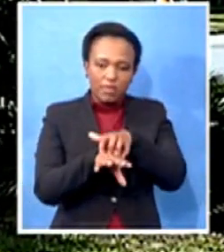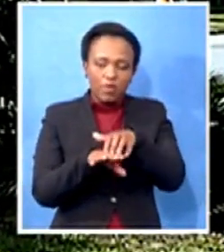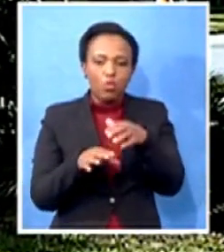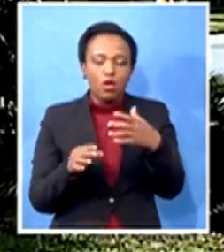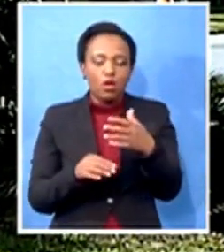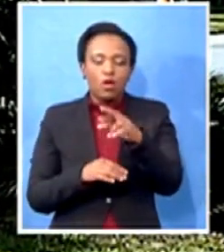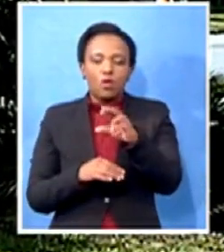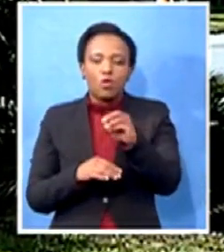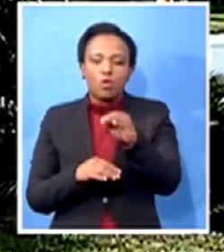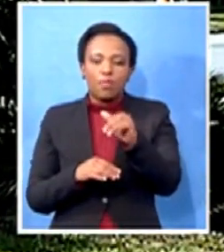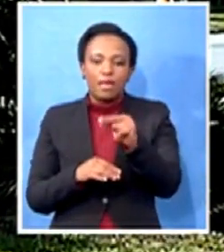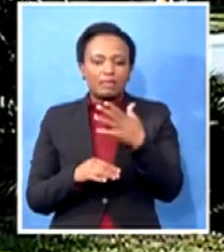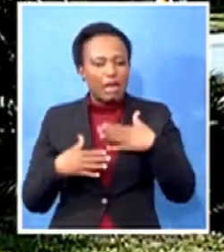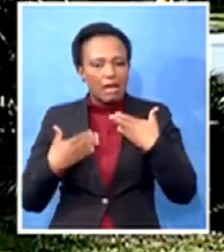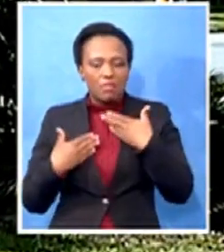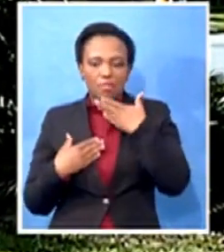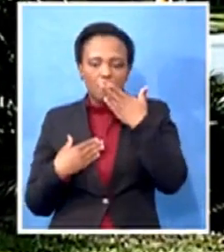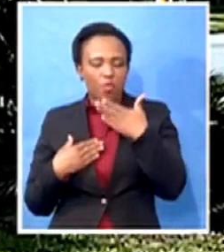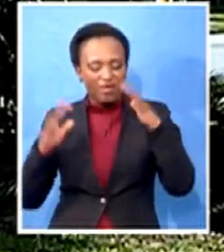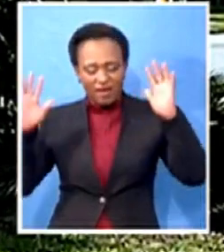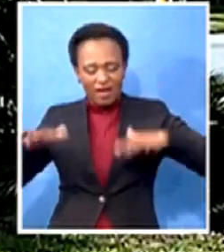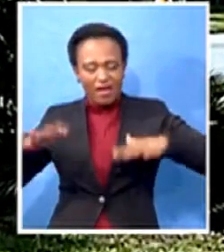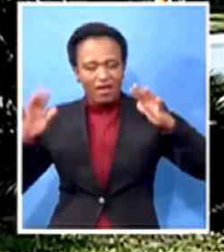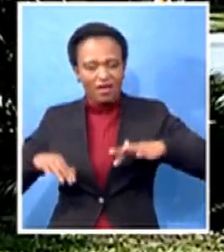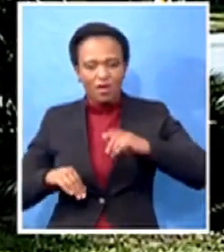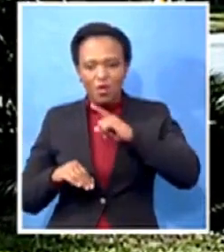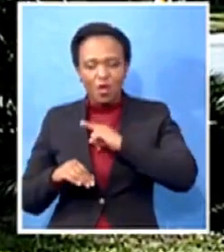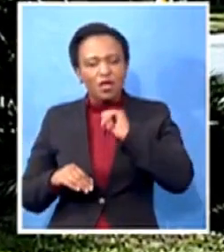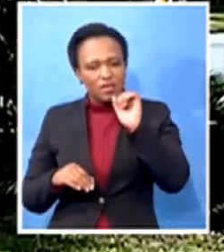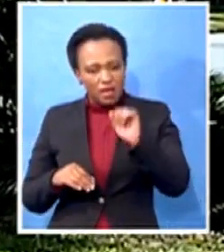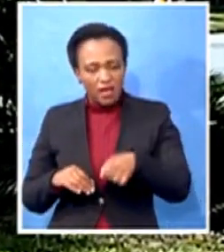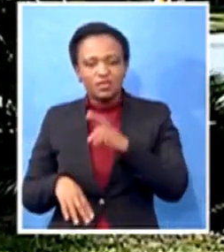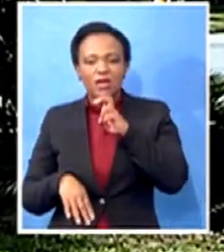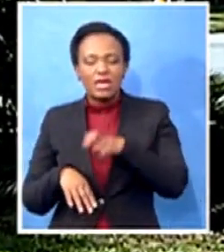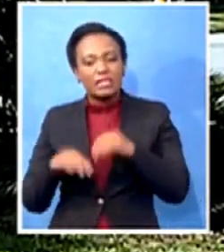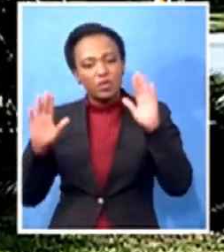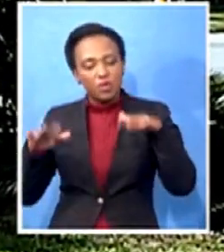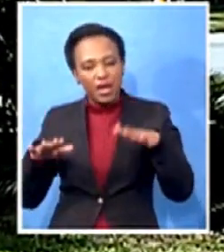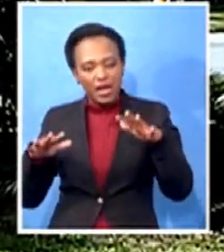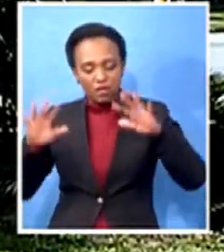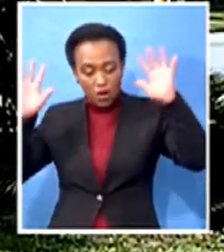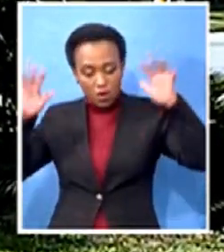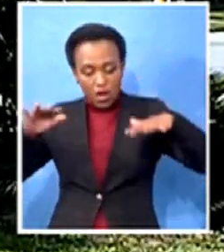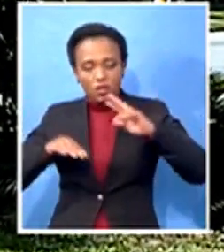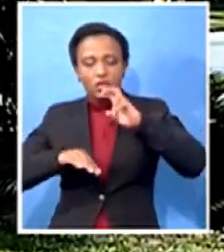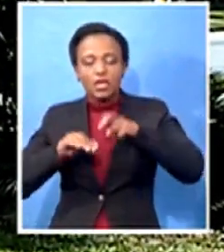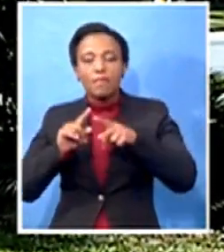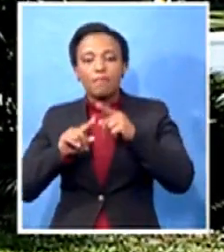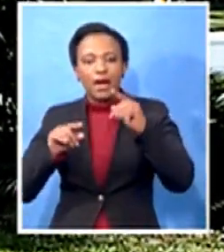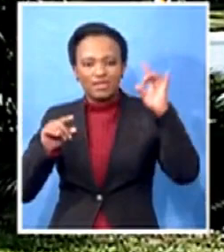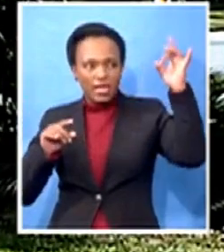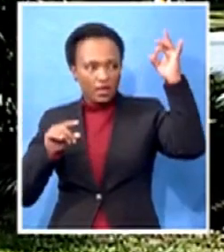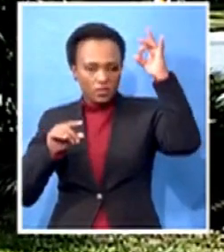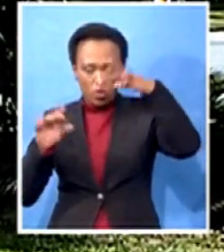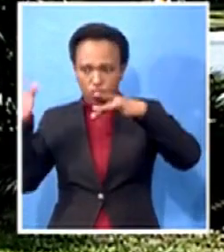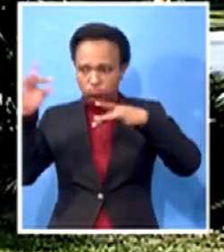rain, saying that although they need the rain, but the snow damaged 8 hectares of his nets. And he was saying that, you know what, the damage caused